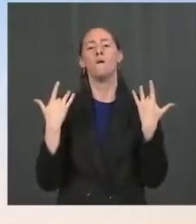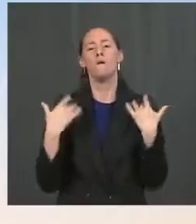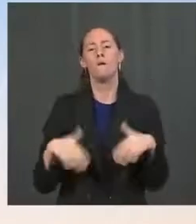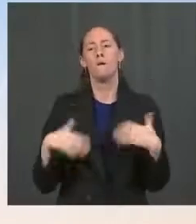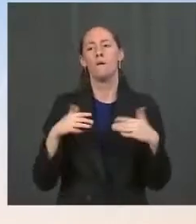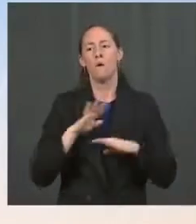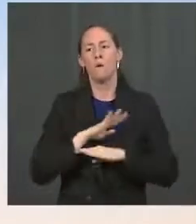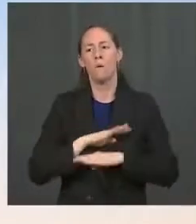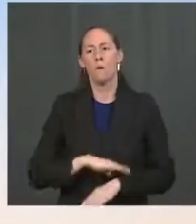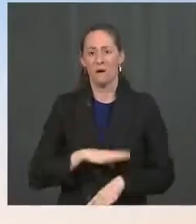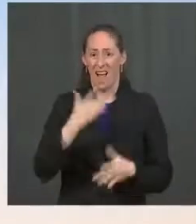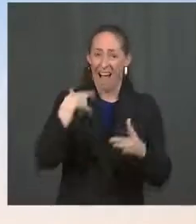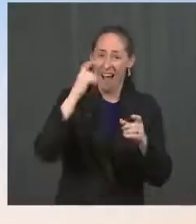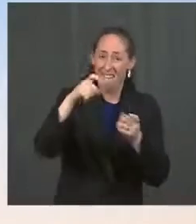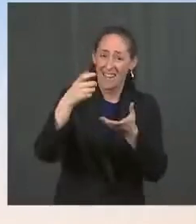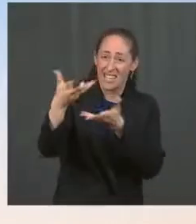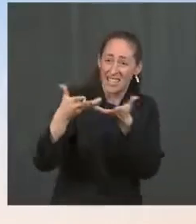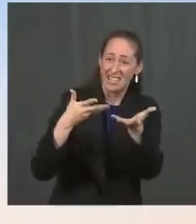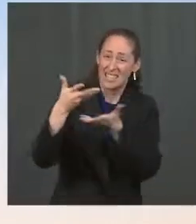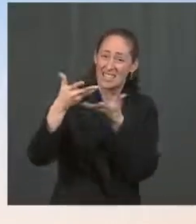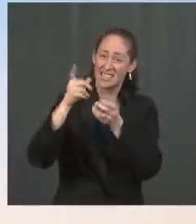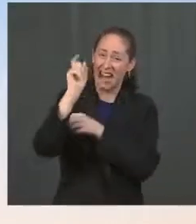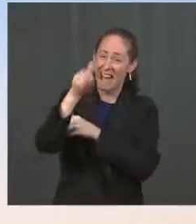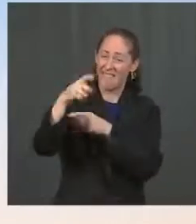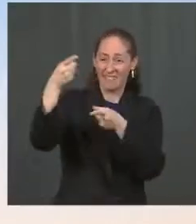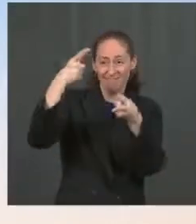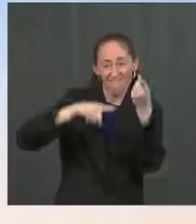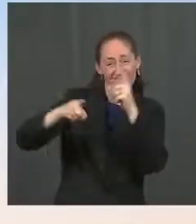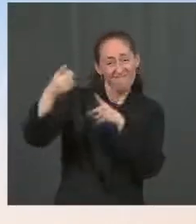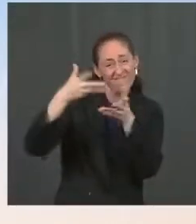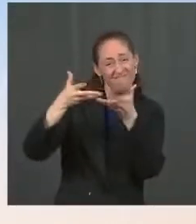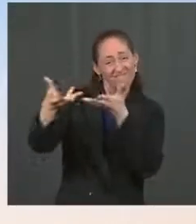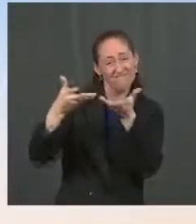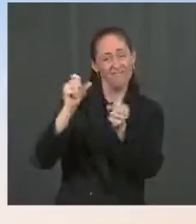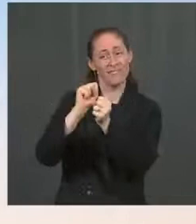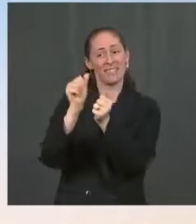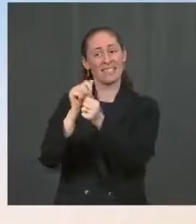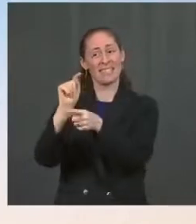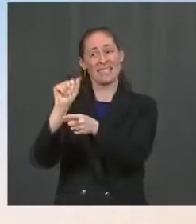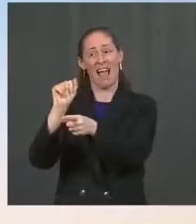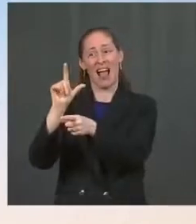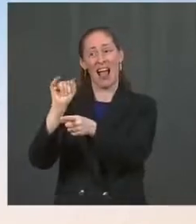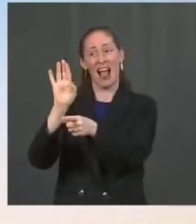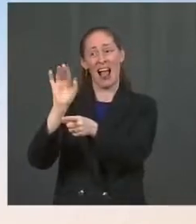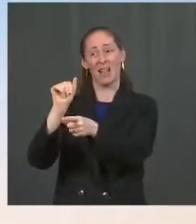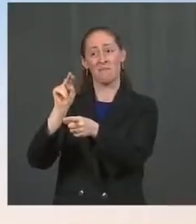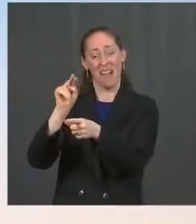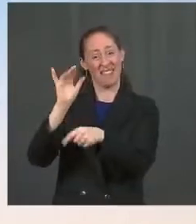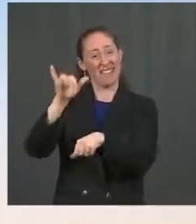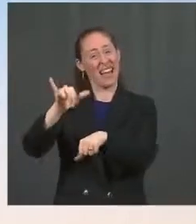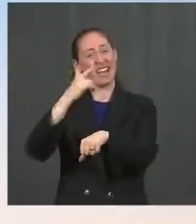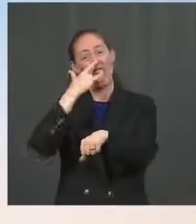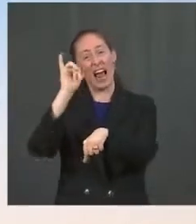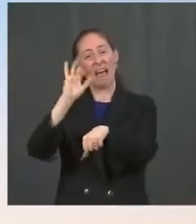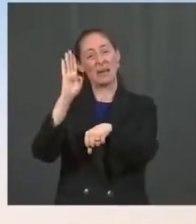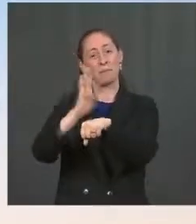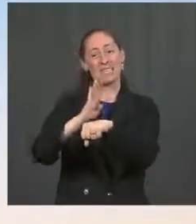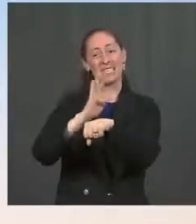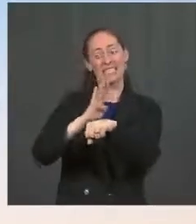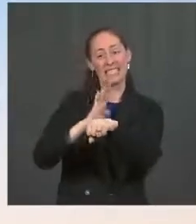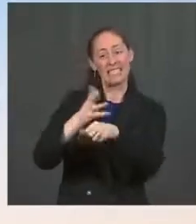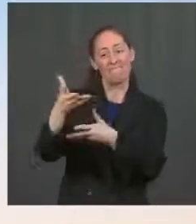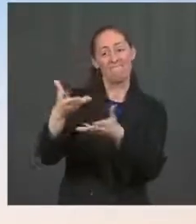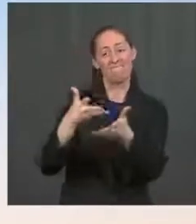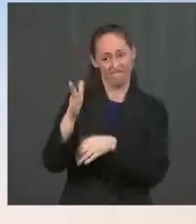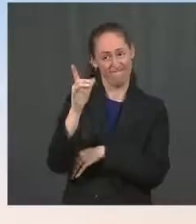with some members of the Taliban to press them and to work in a business-like manner to get them out. That is what we were stating in the statement. And in